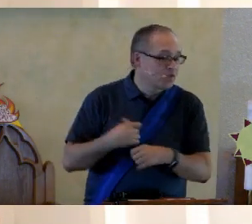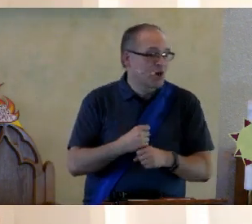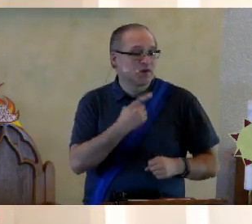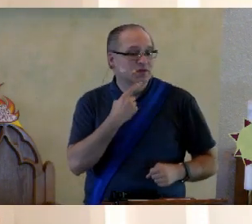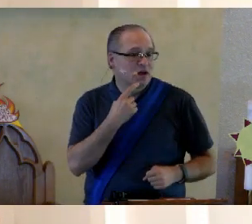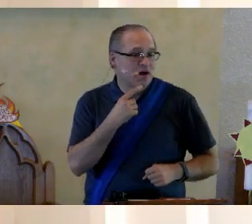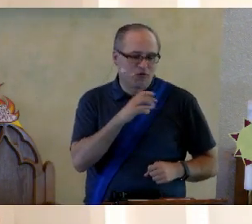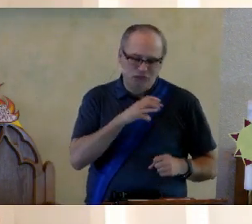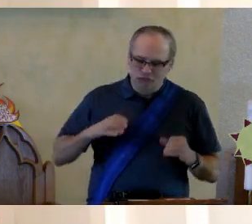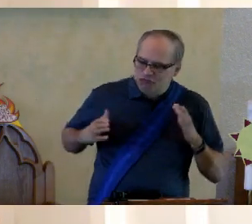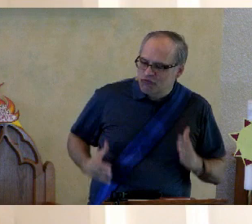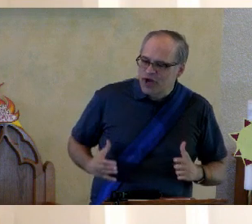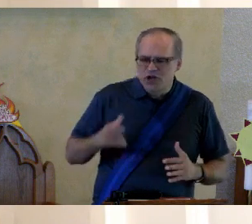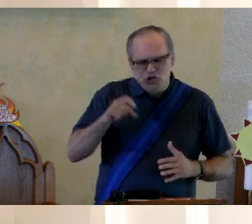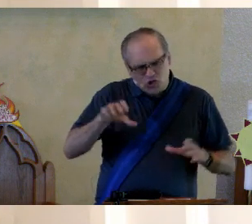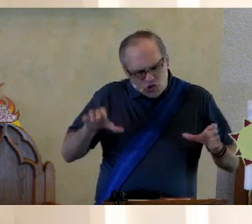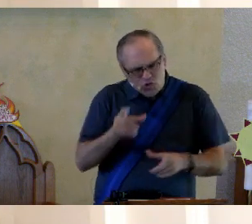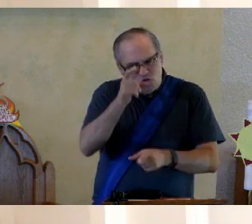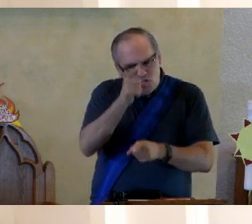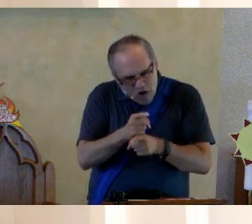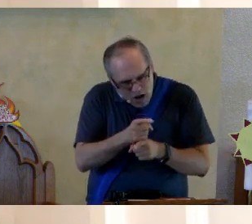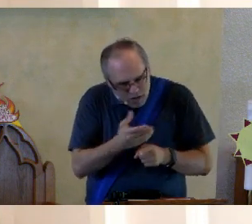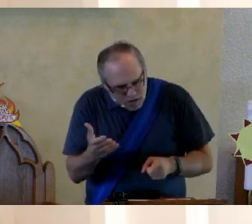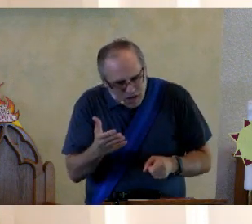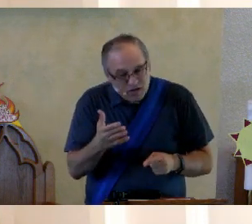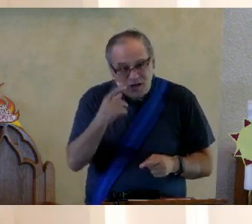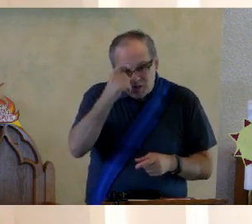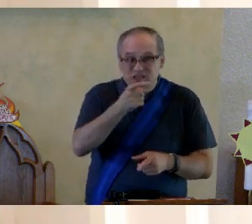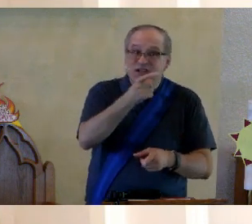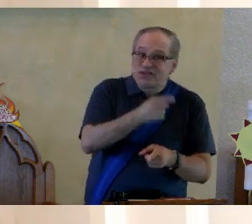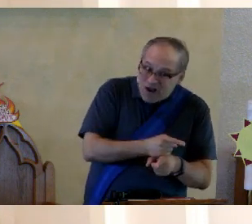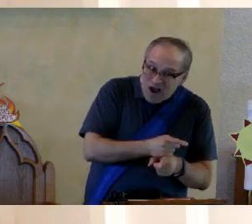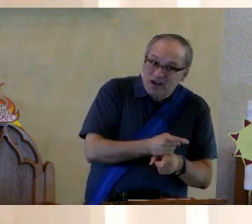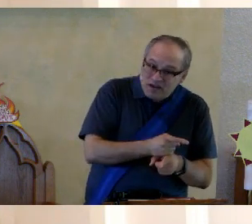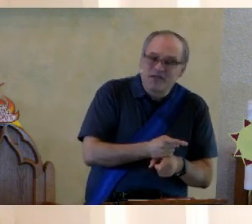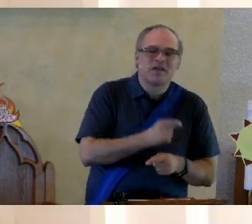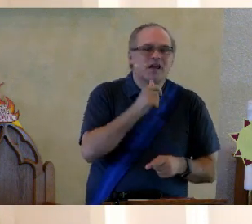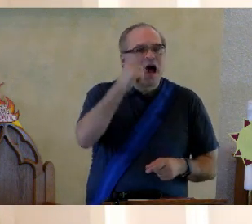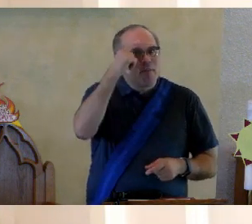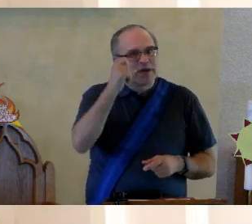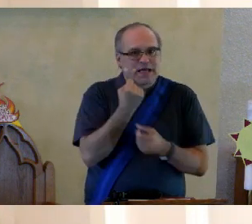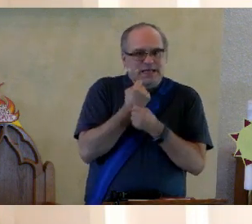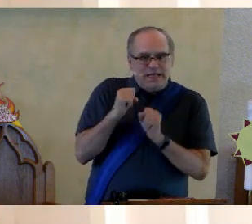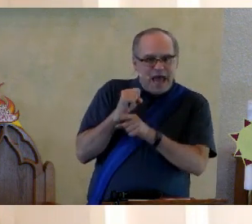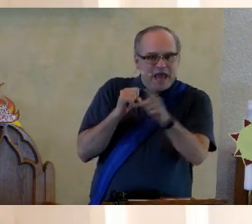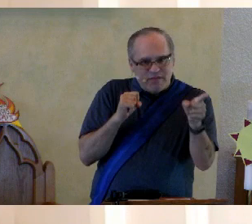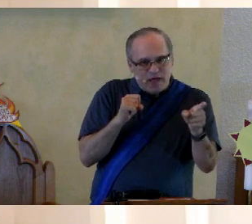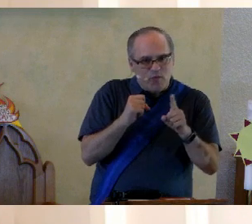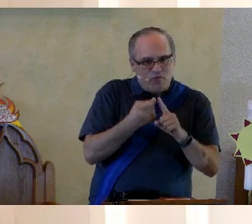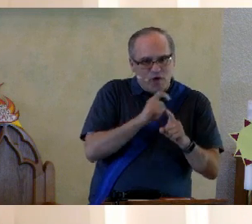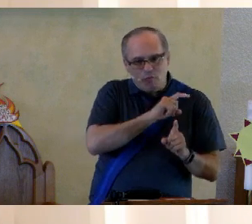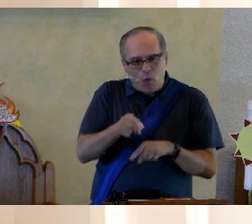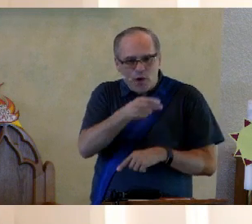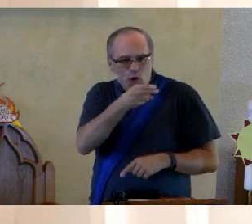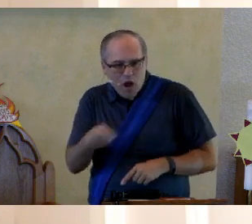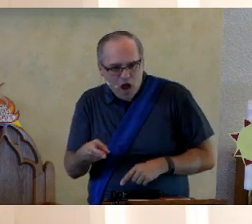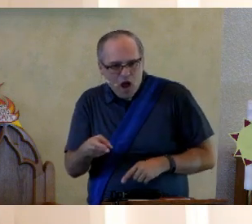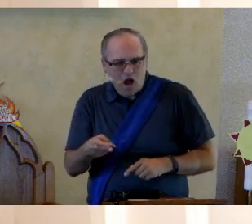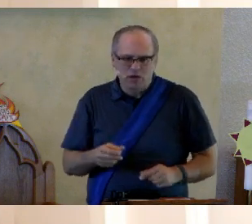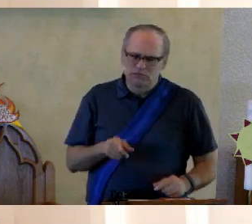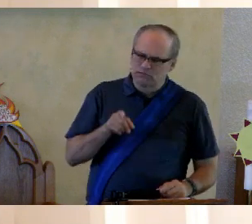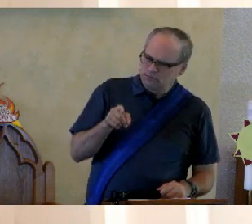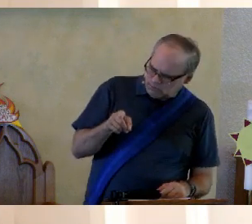"Christians should do the right thing because it is right, not because it can save them from going to hell." Her